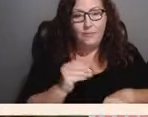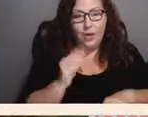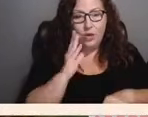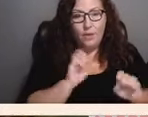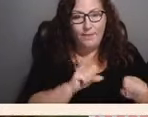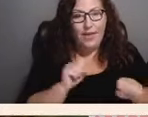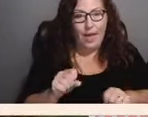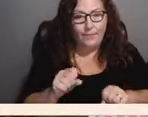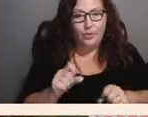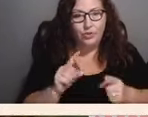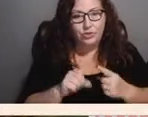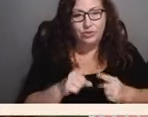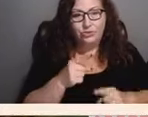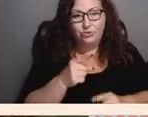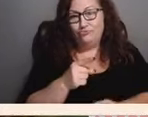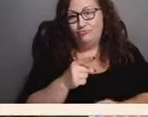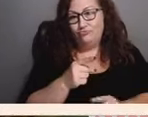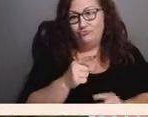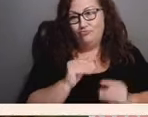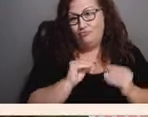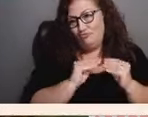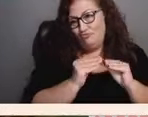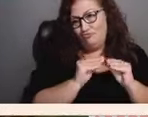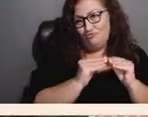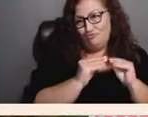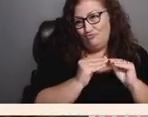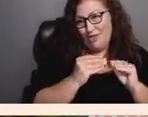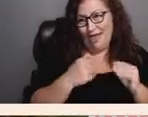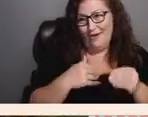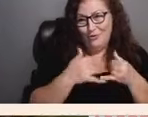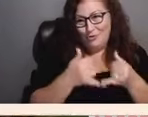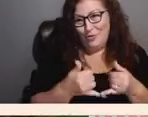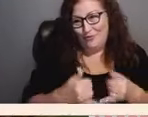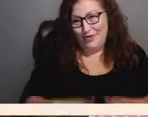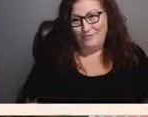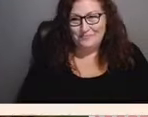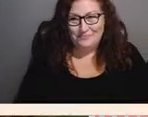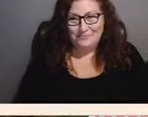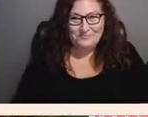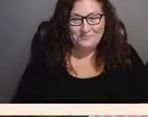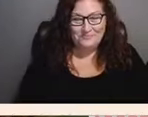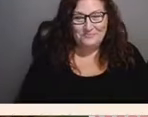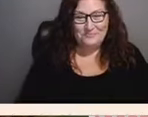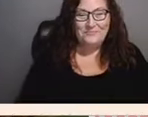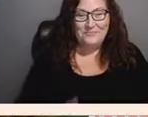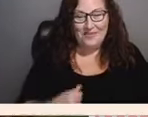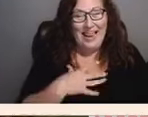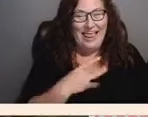to have the trophy. I'll leave it like that.